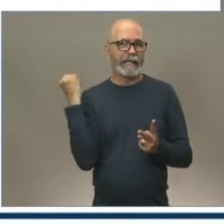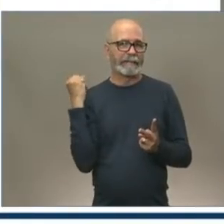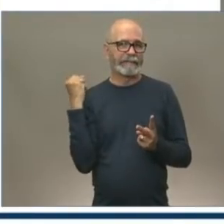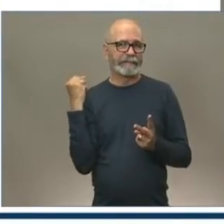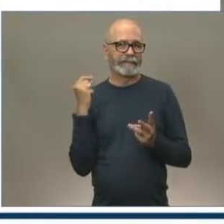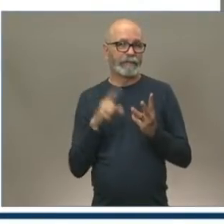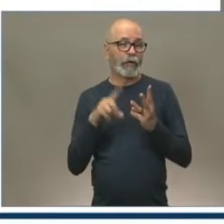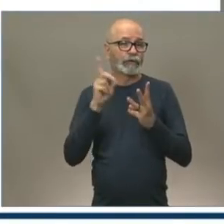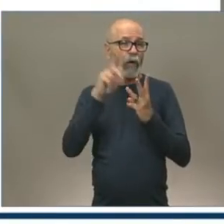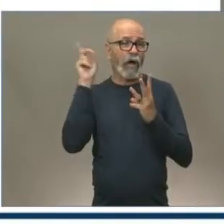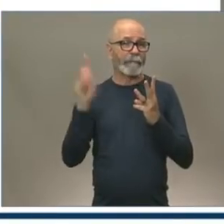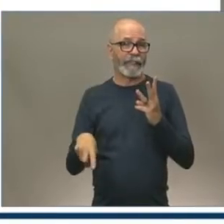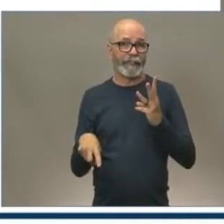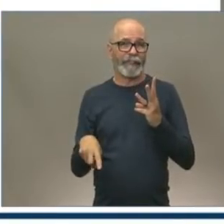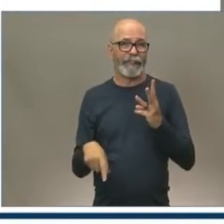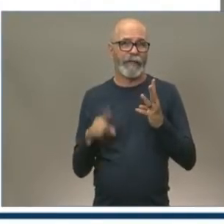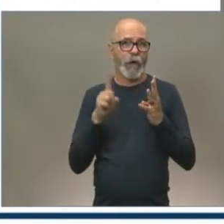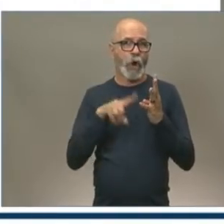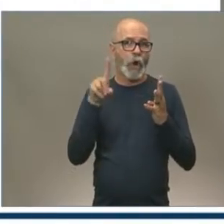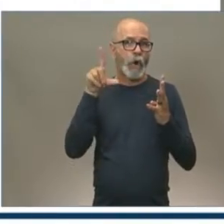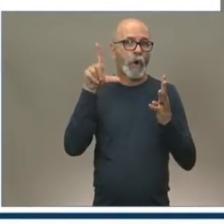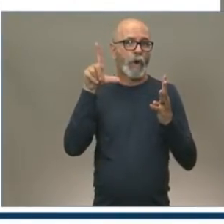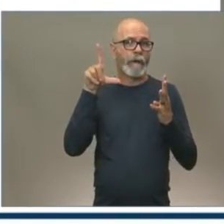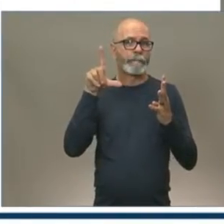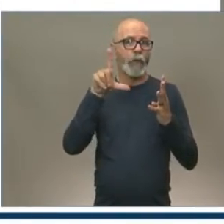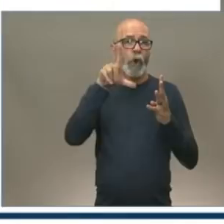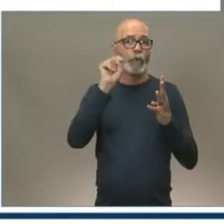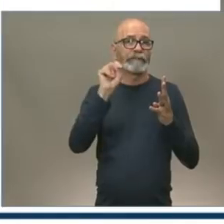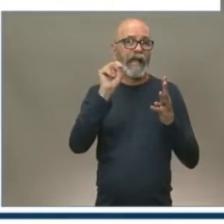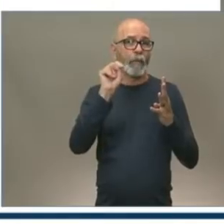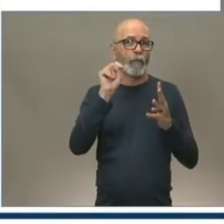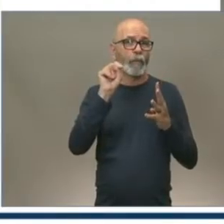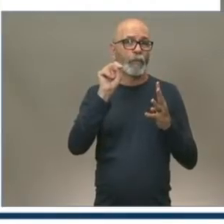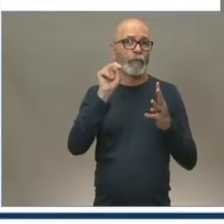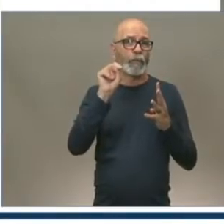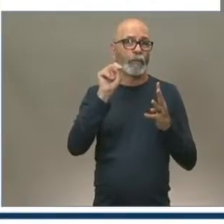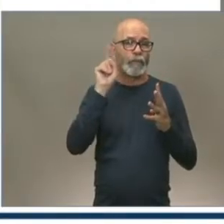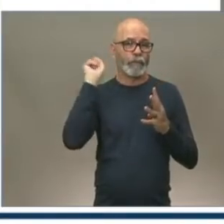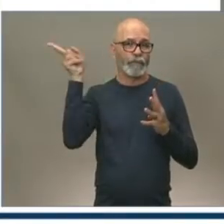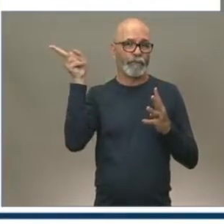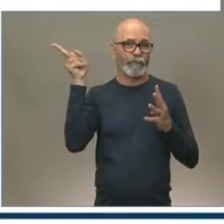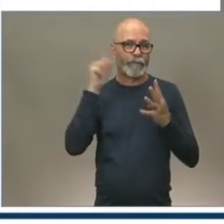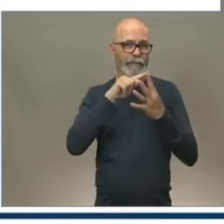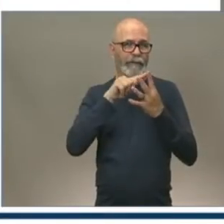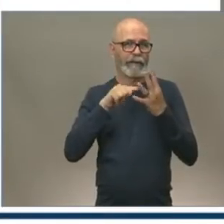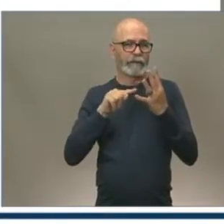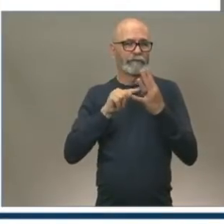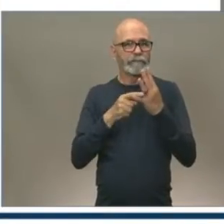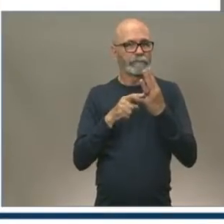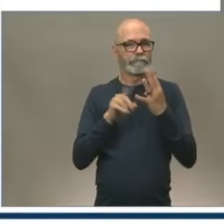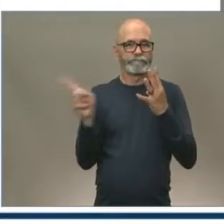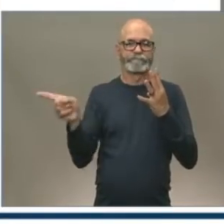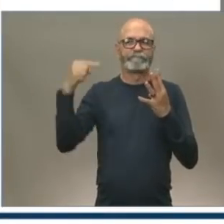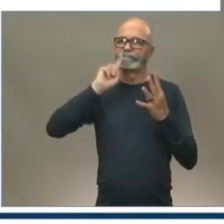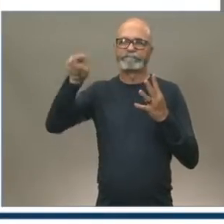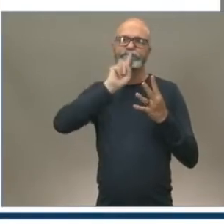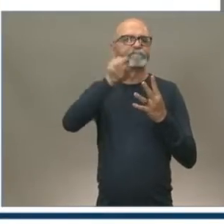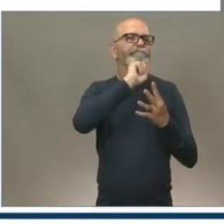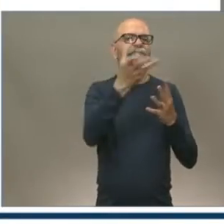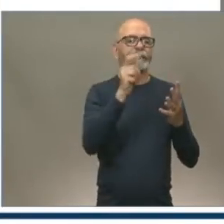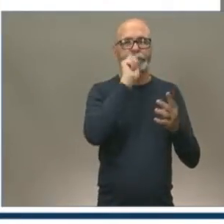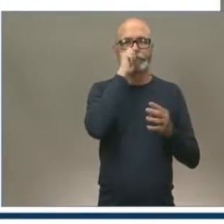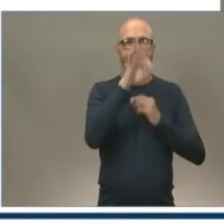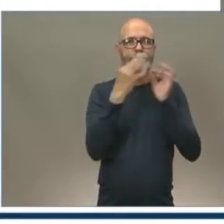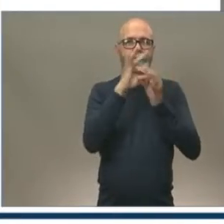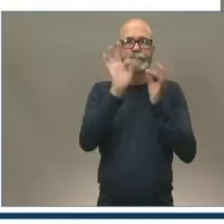Investigations are ongoing. We are monitoring the things closely and doing broad testing. We will take early and